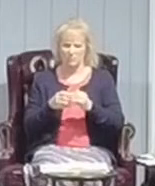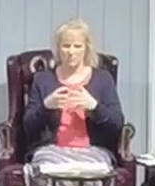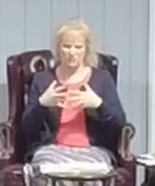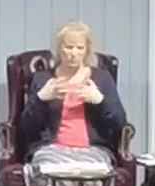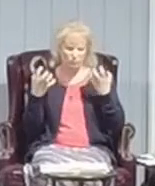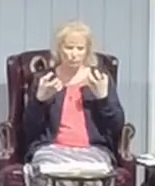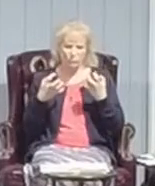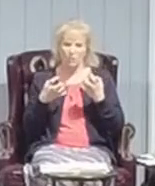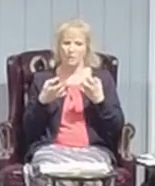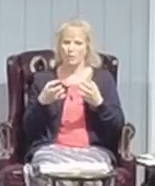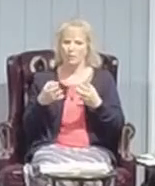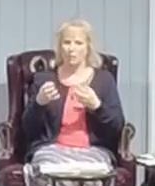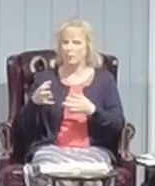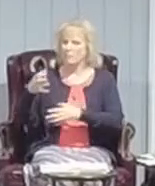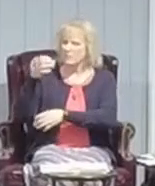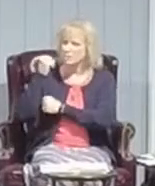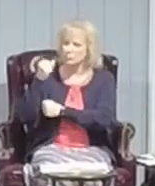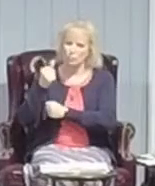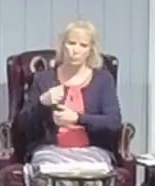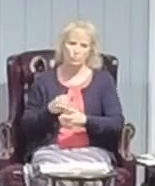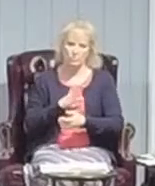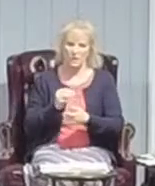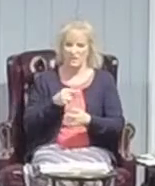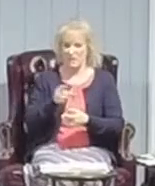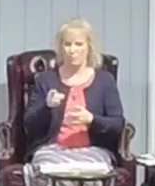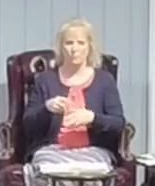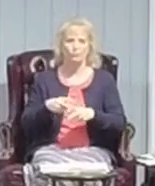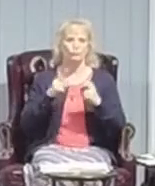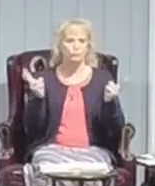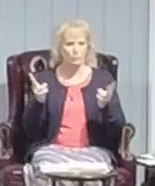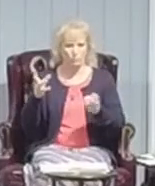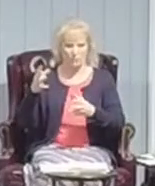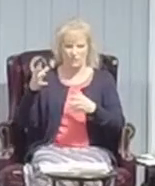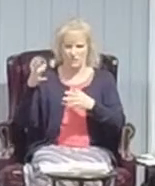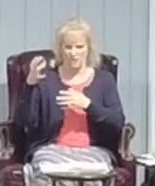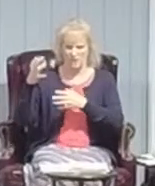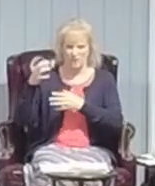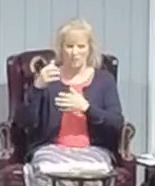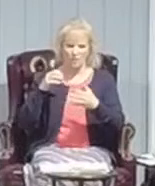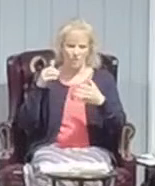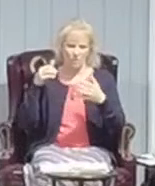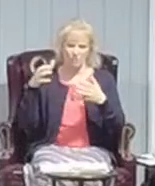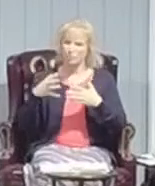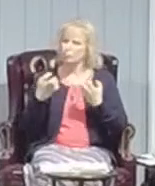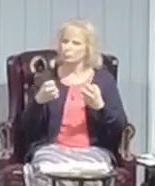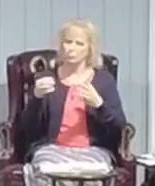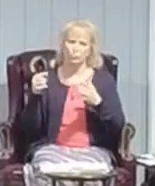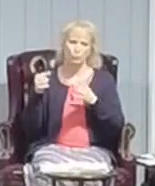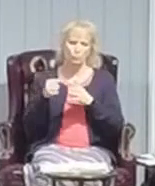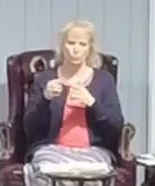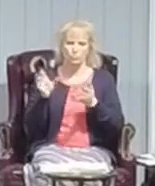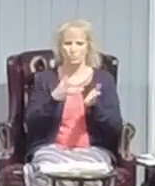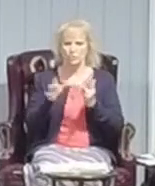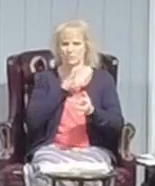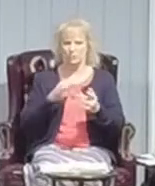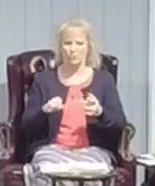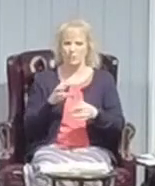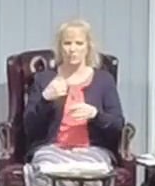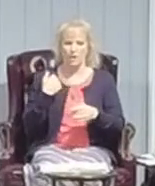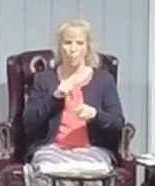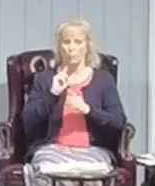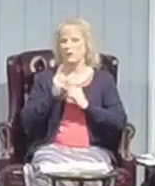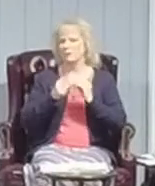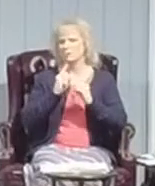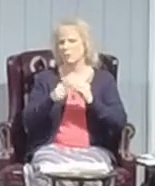extremely cruel to our Lord Jesus Christ. We can talk about the atrocities of the religious crowd and